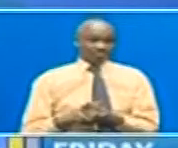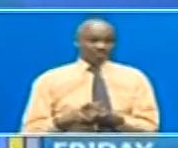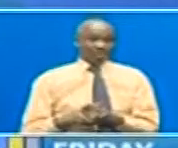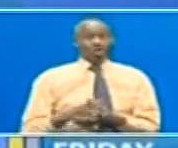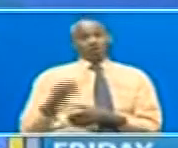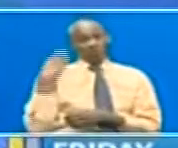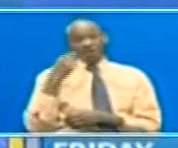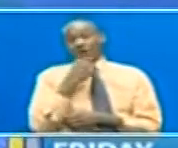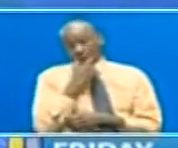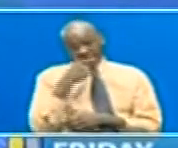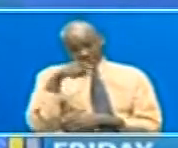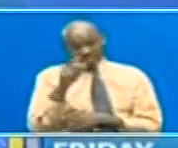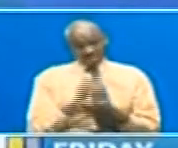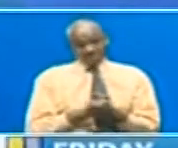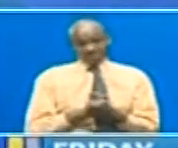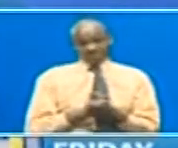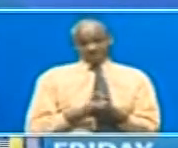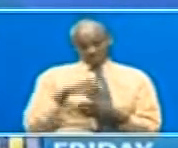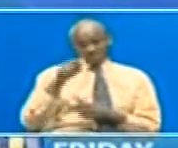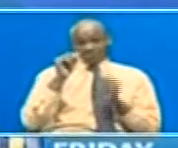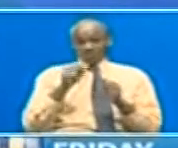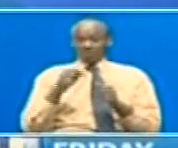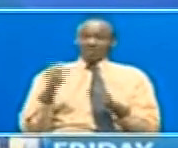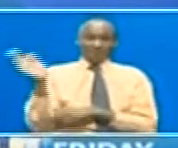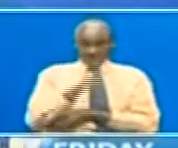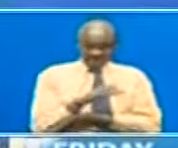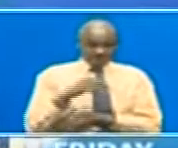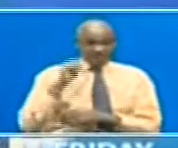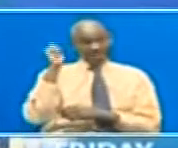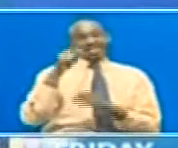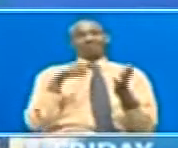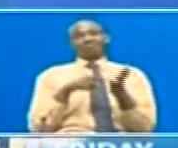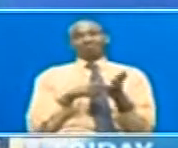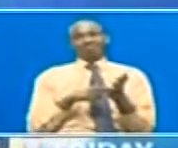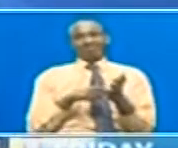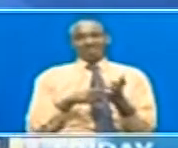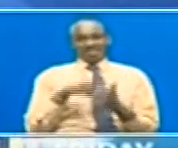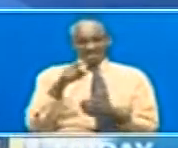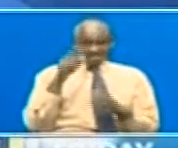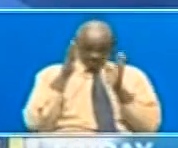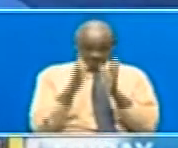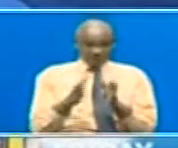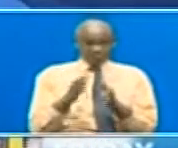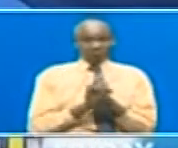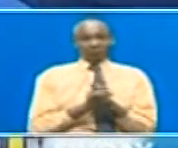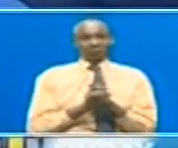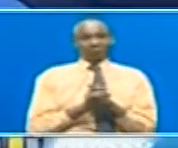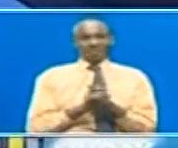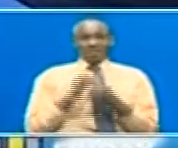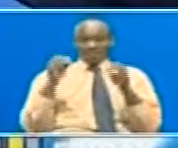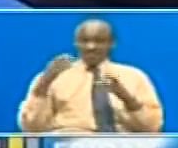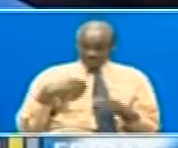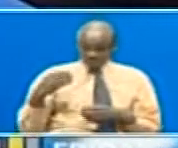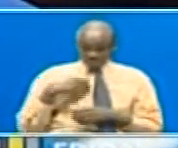Former Gor Mahia and Simba FC coach Drafko Logarusic has bounced back to the Kenyan Premier League. The antics man, as referred by many